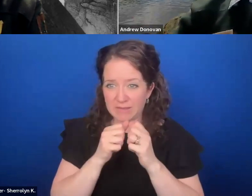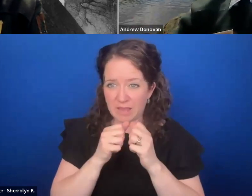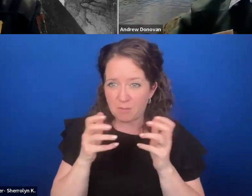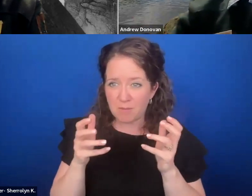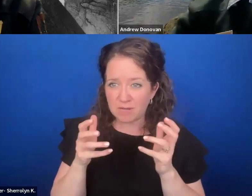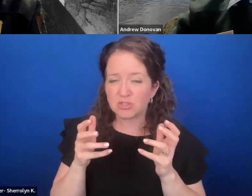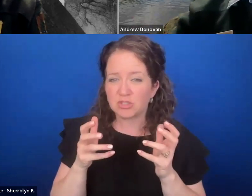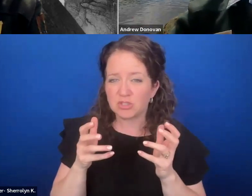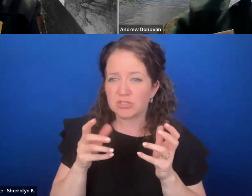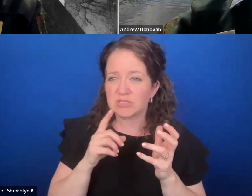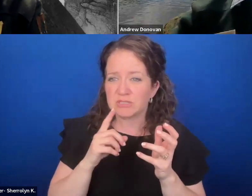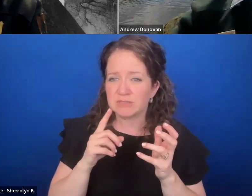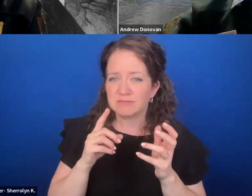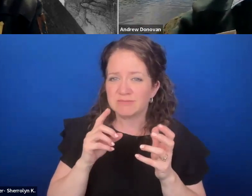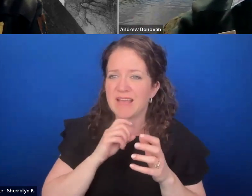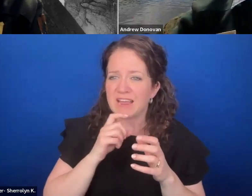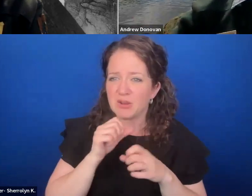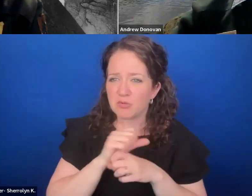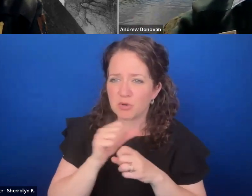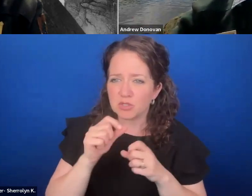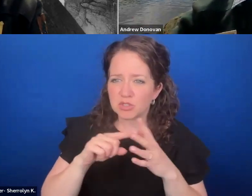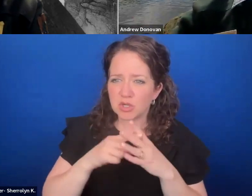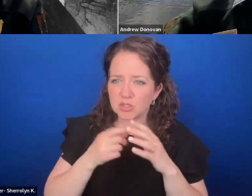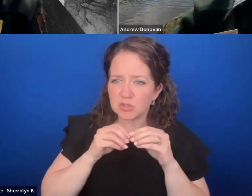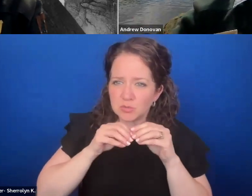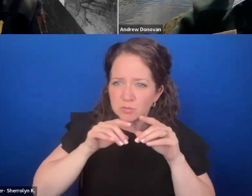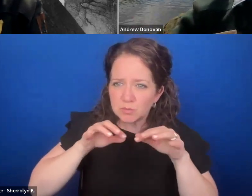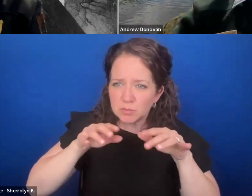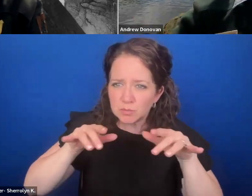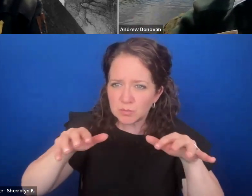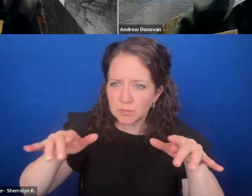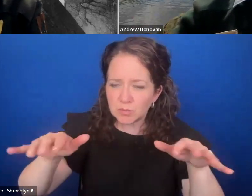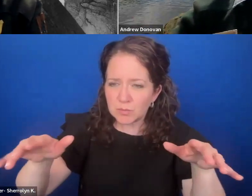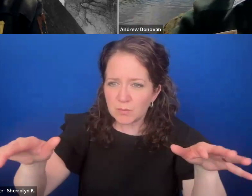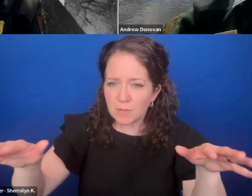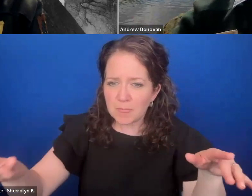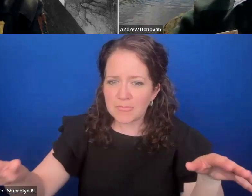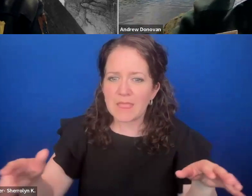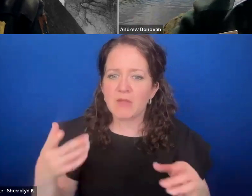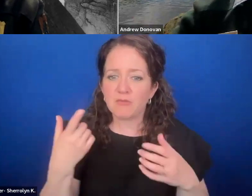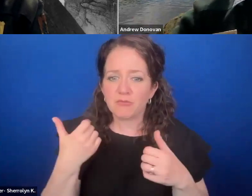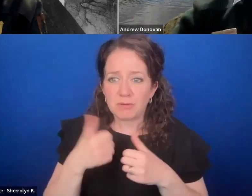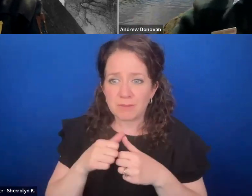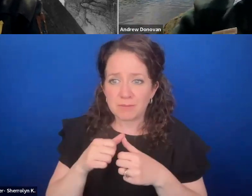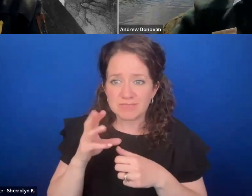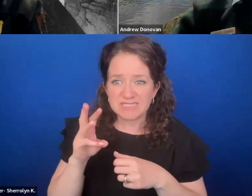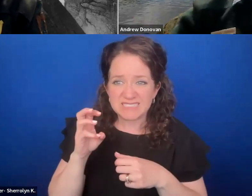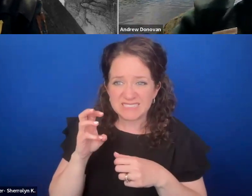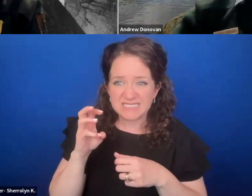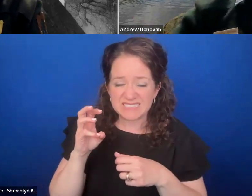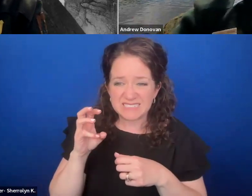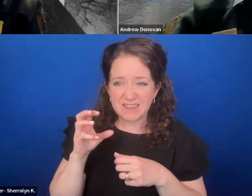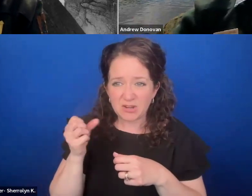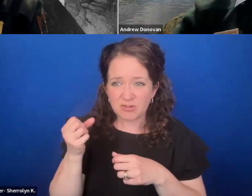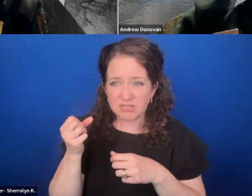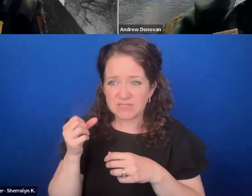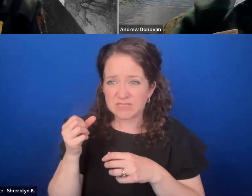the 1640s, where there's no ironworks, you know, in sort of British North America, to by